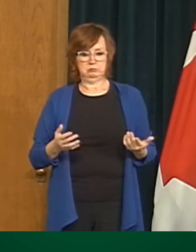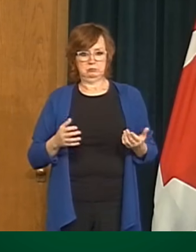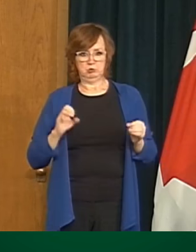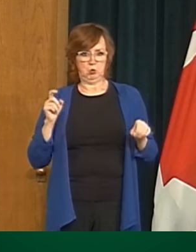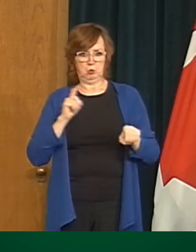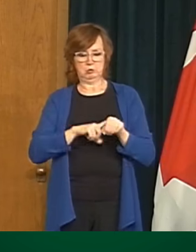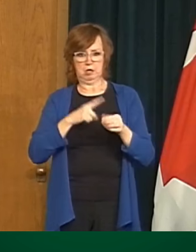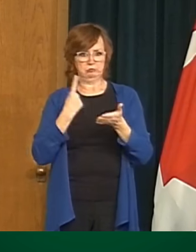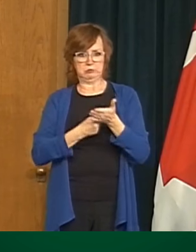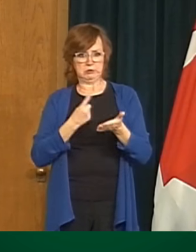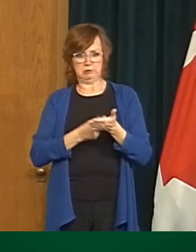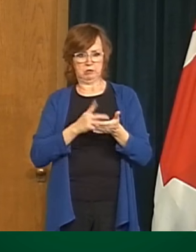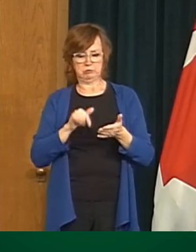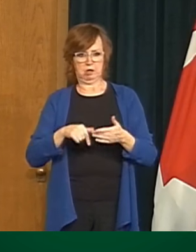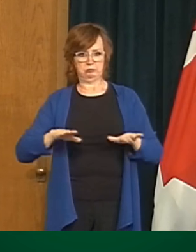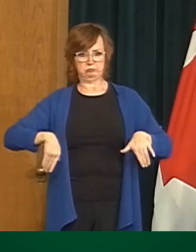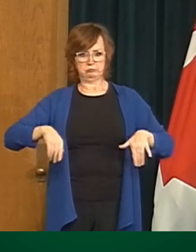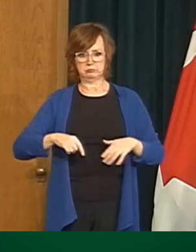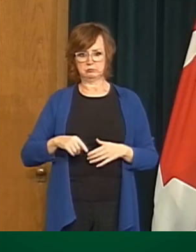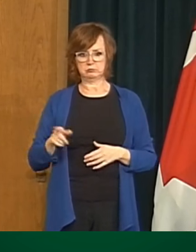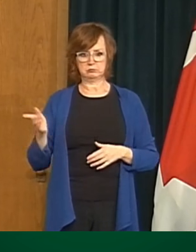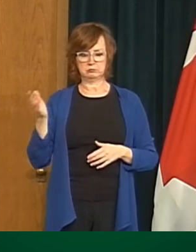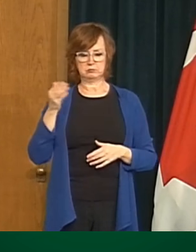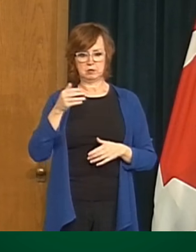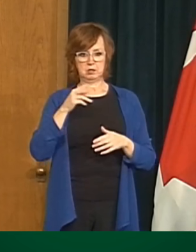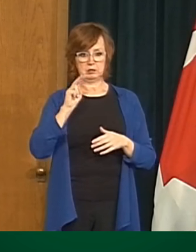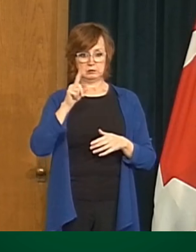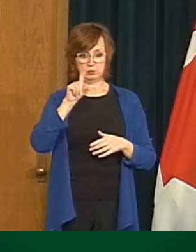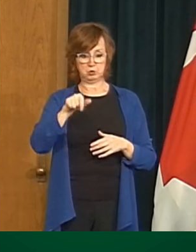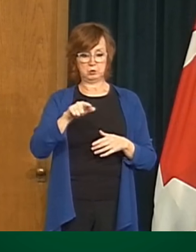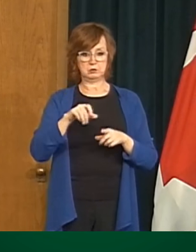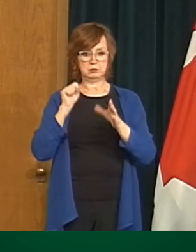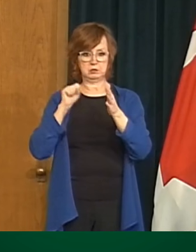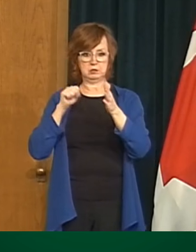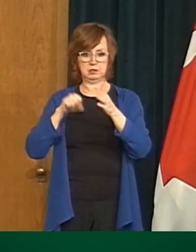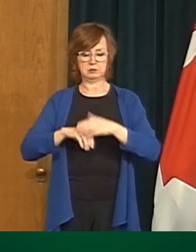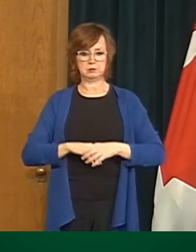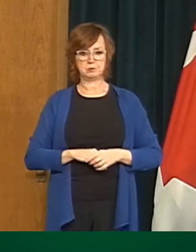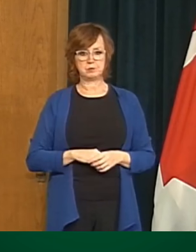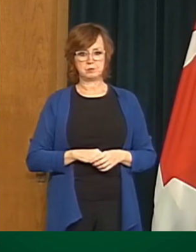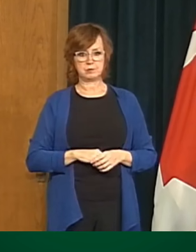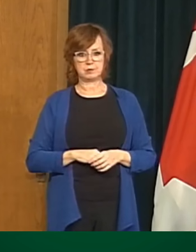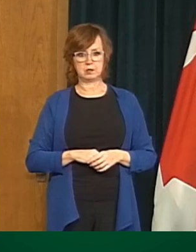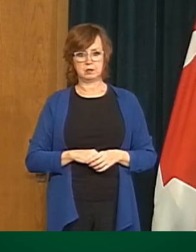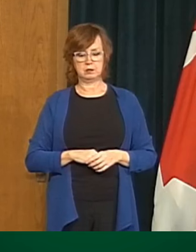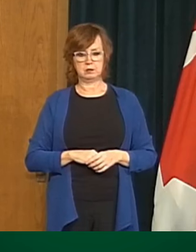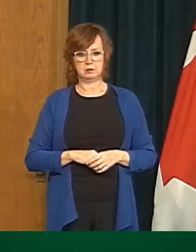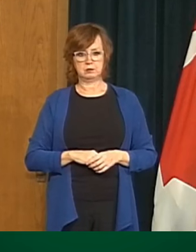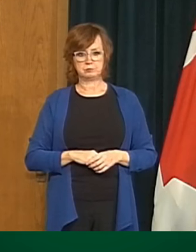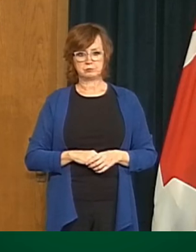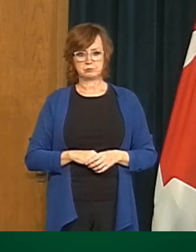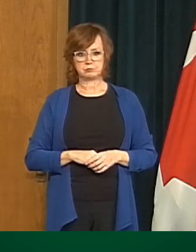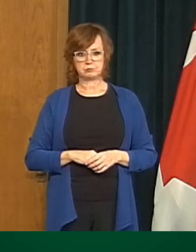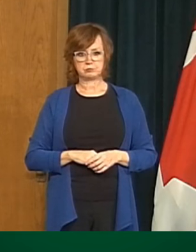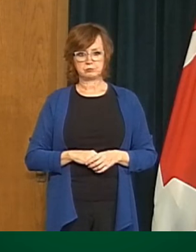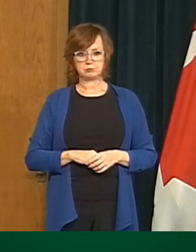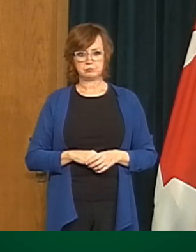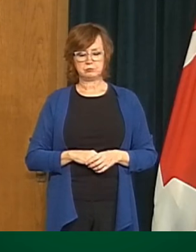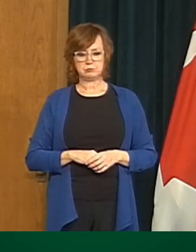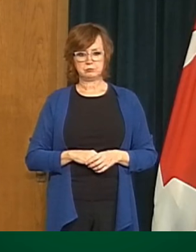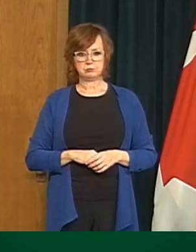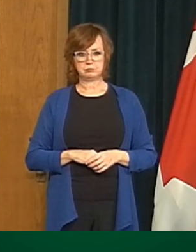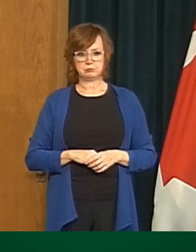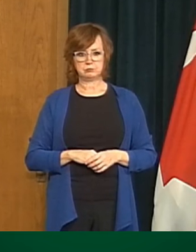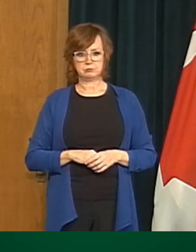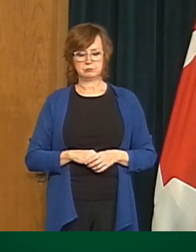any depth thus far. Follow-up, Steph? Yeah, I want to go back. You didn't really answer my question about the testing. There was